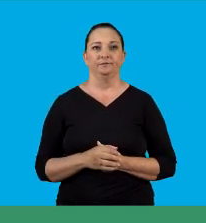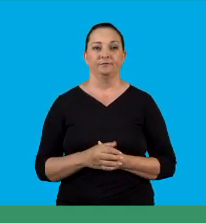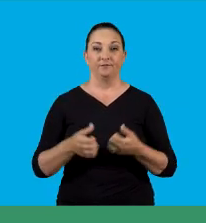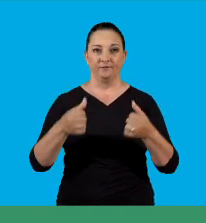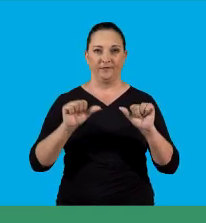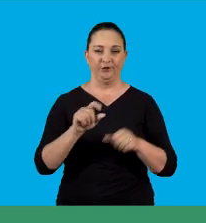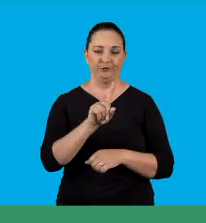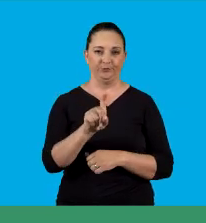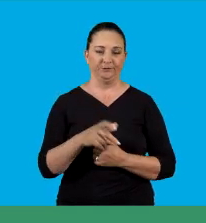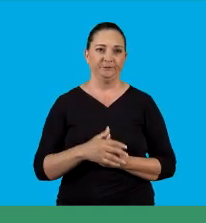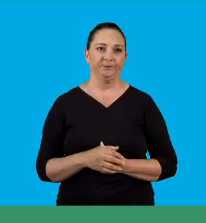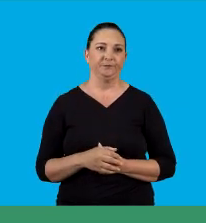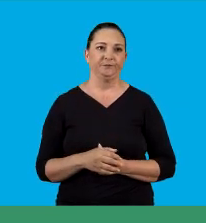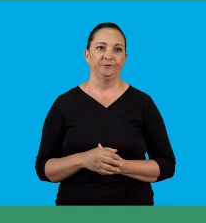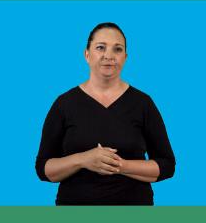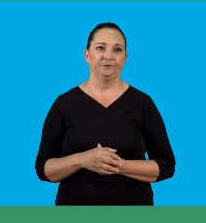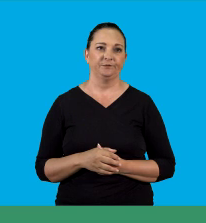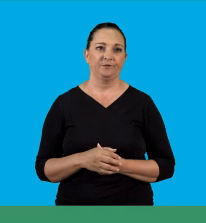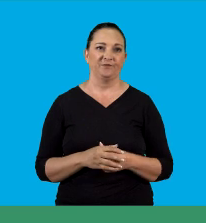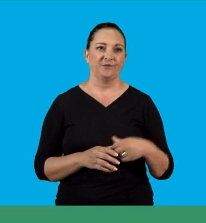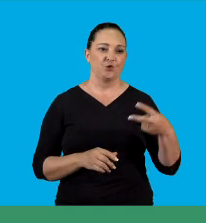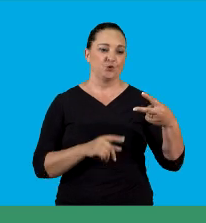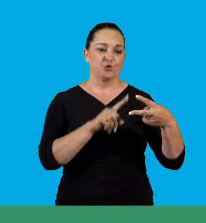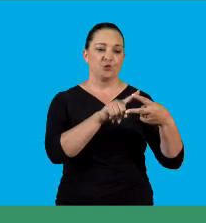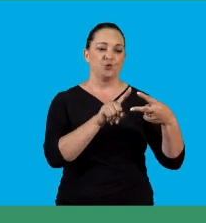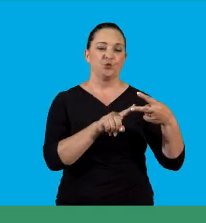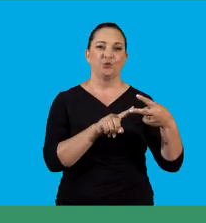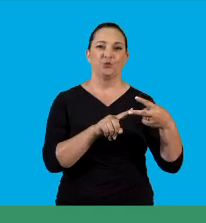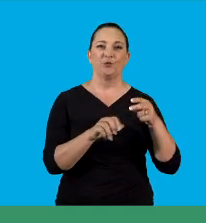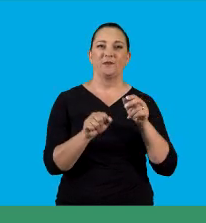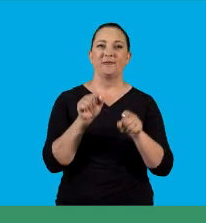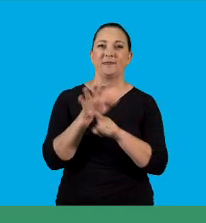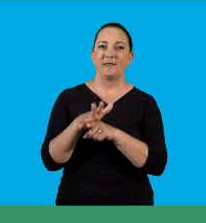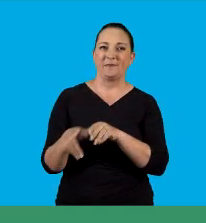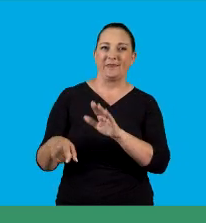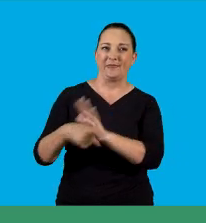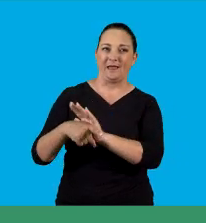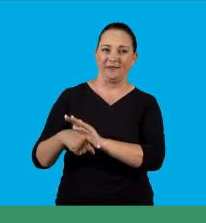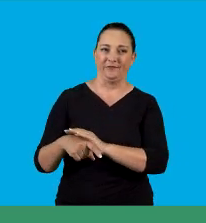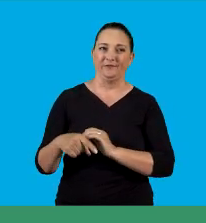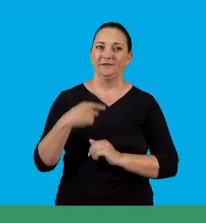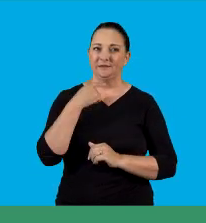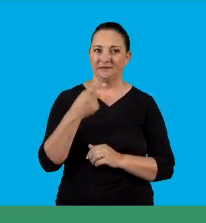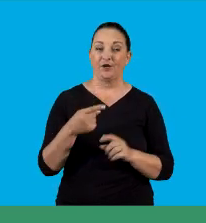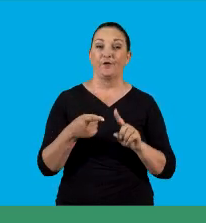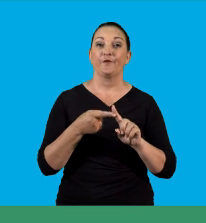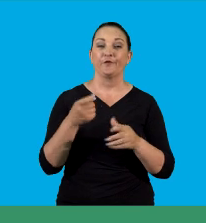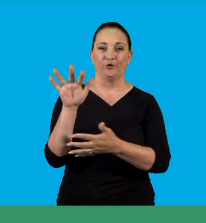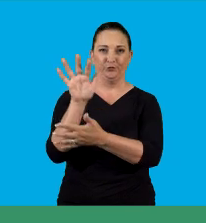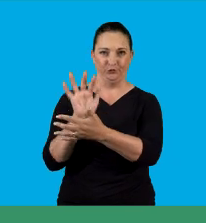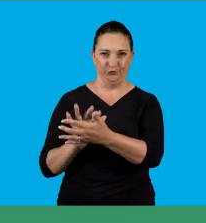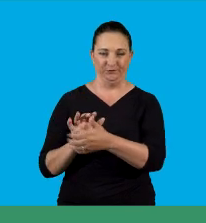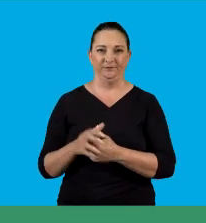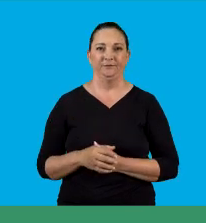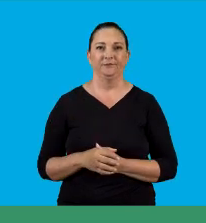Now let's move on to the next question. Quote two negative impact of socio-economic issues identified from the scenario.